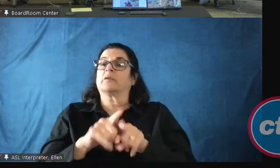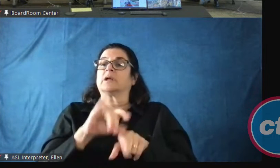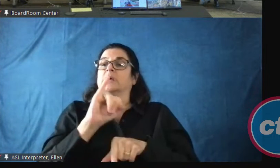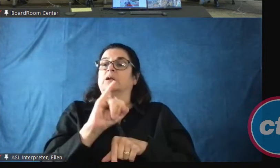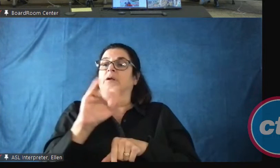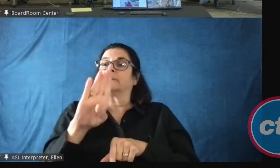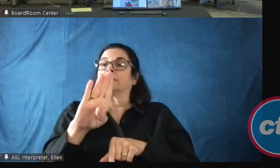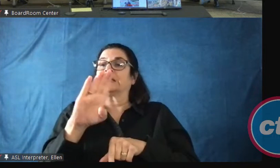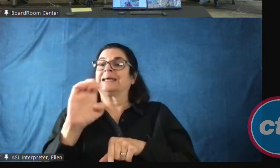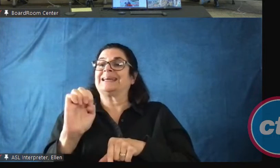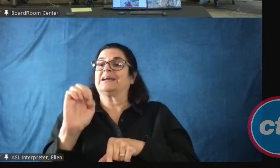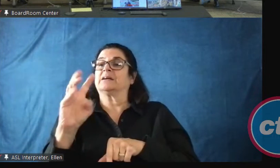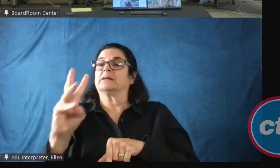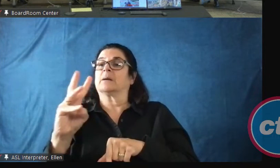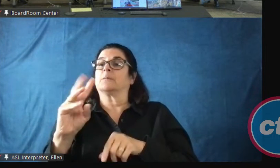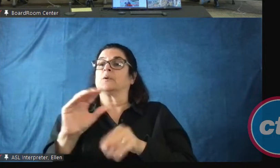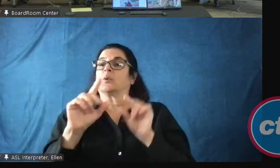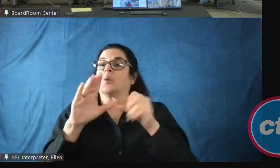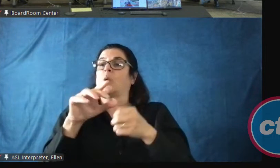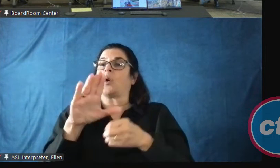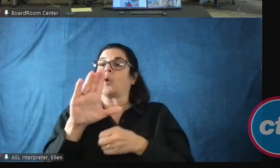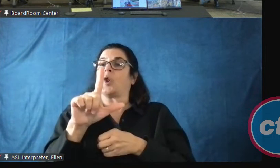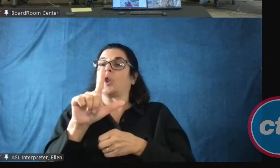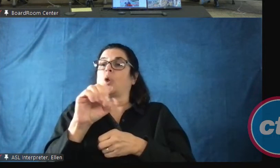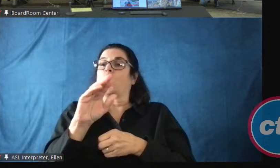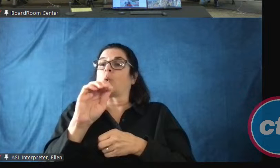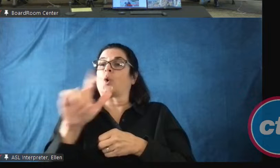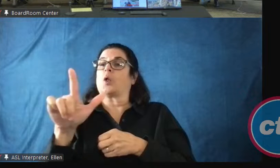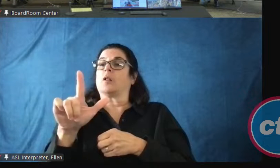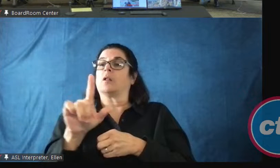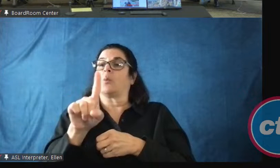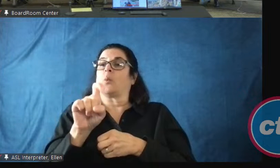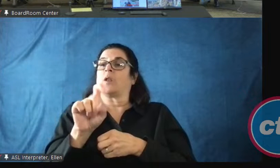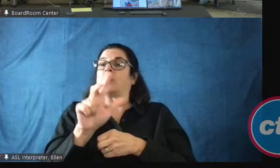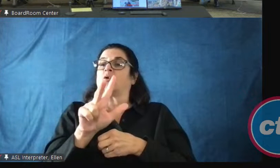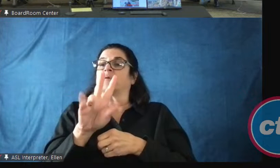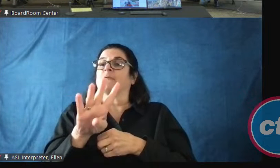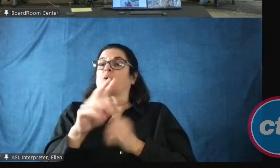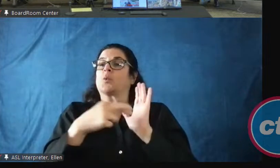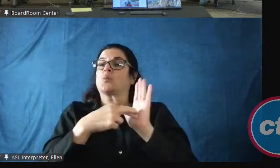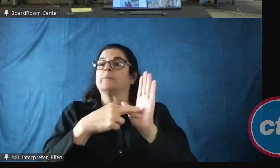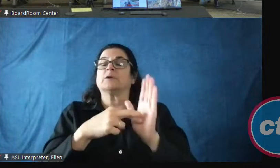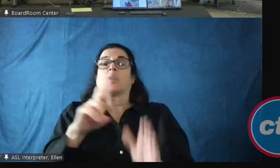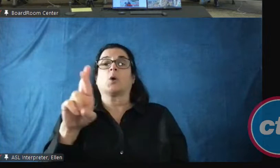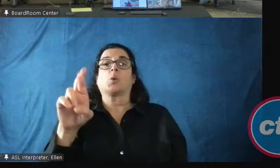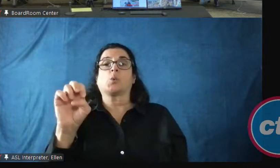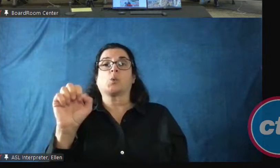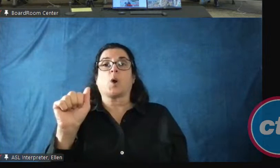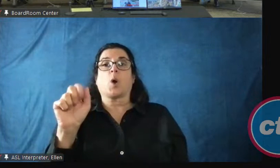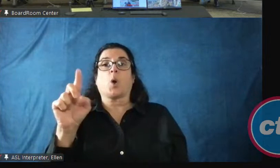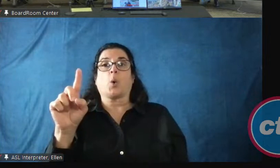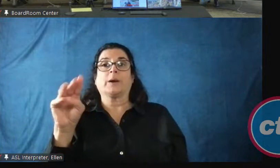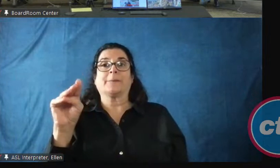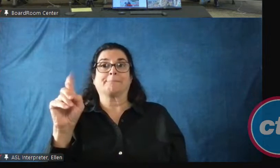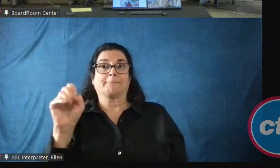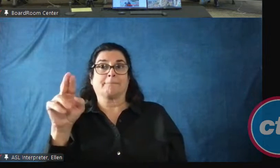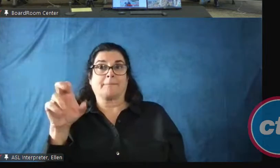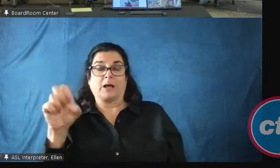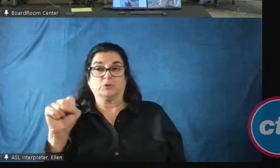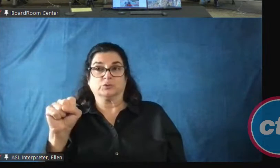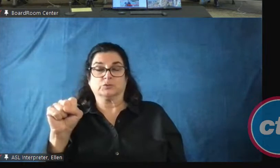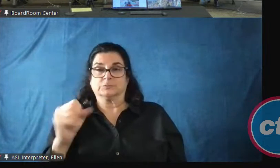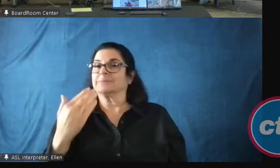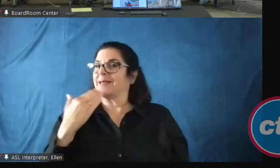Workers, Local 134, representing the roadmasters. Thank you, Kent. May I have a motion to adopt the ordinance authorizing